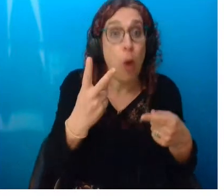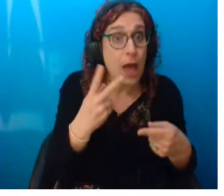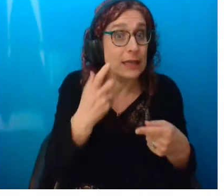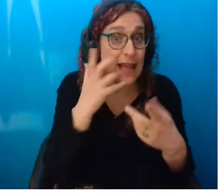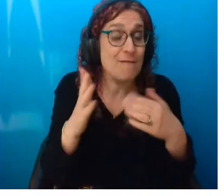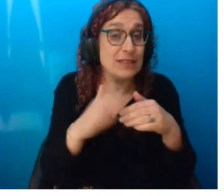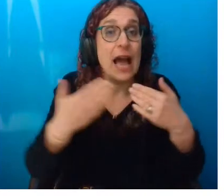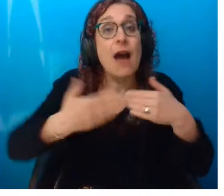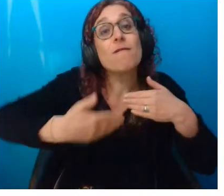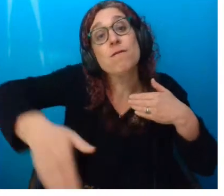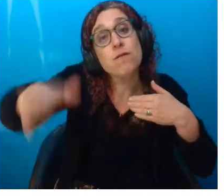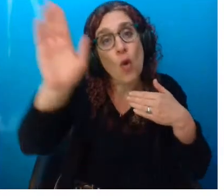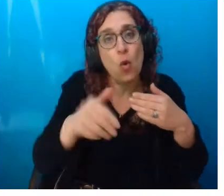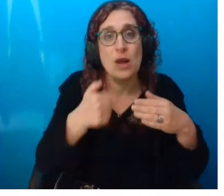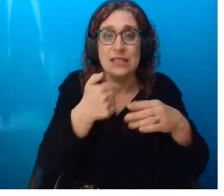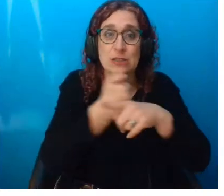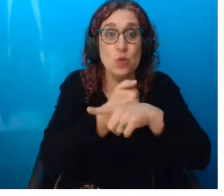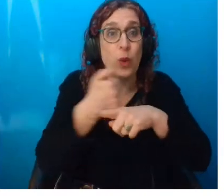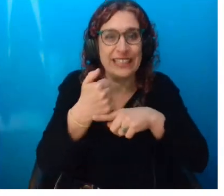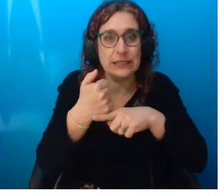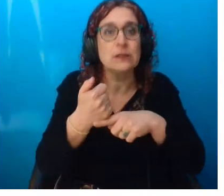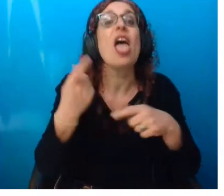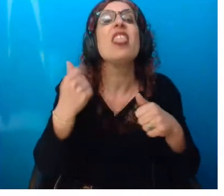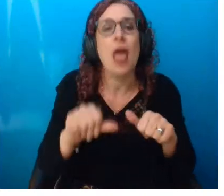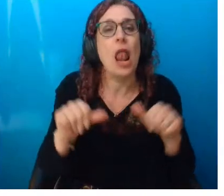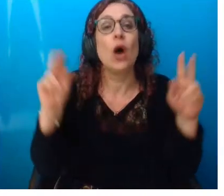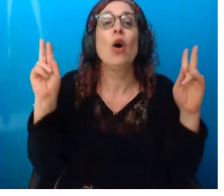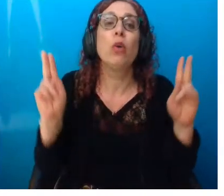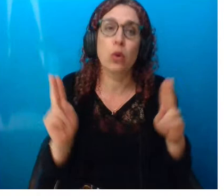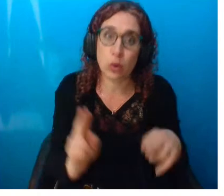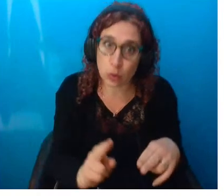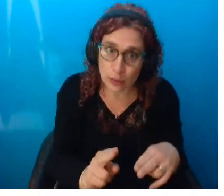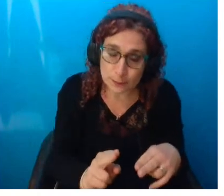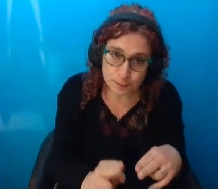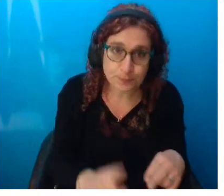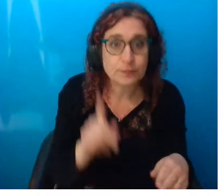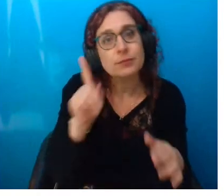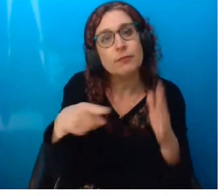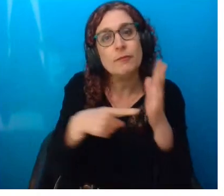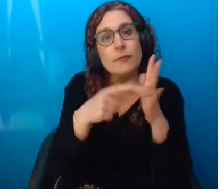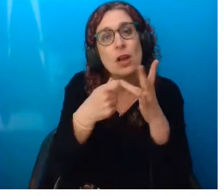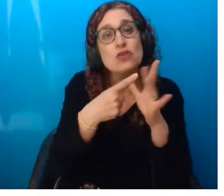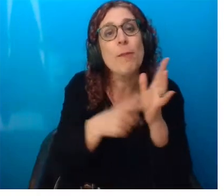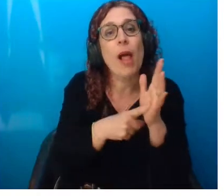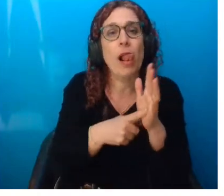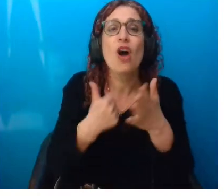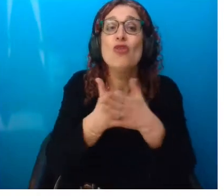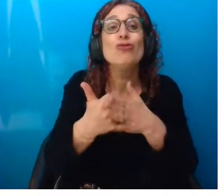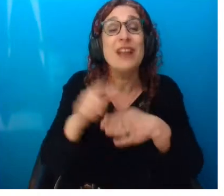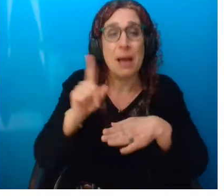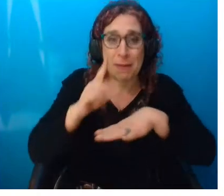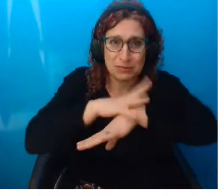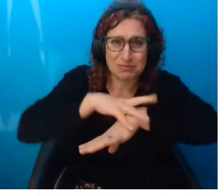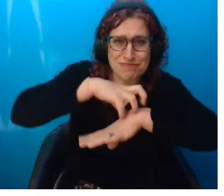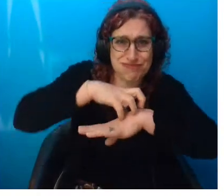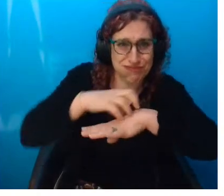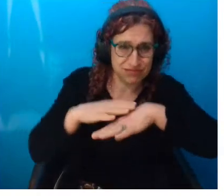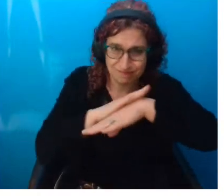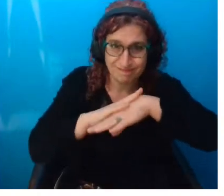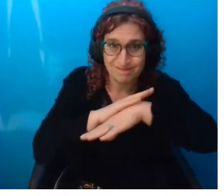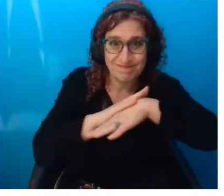control and clear it. And, you know, unlike with topical steroids, people often use them for a week and then they stop, and the eczema is still